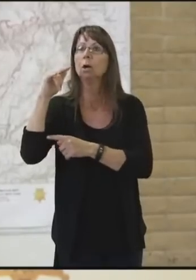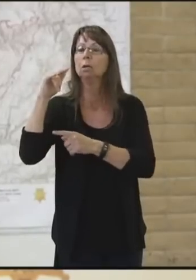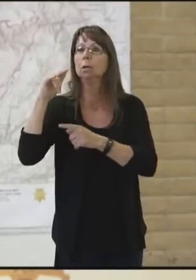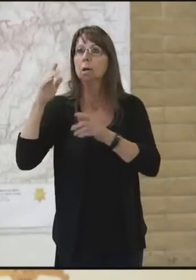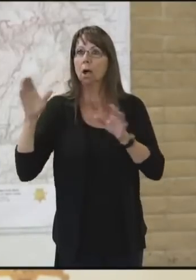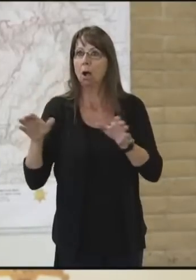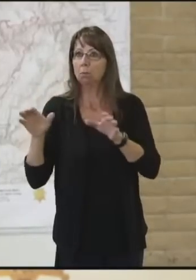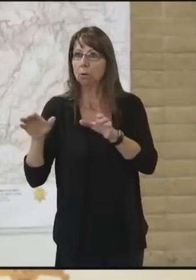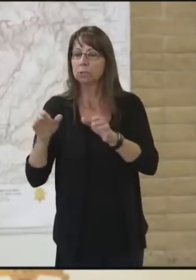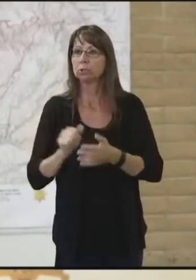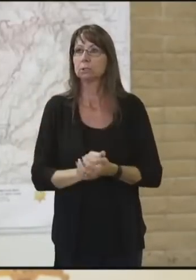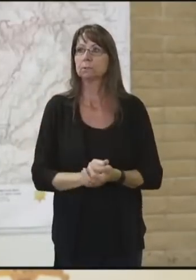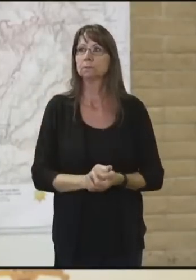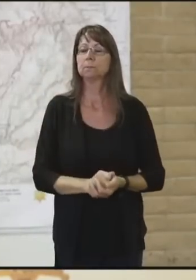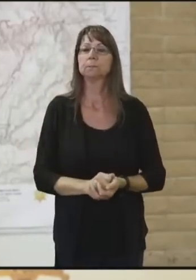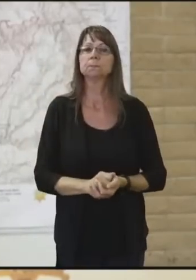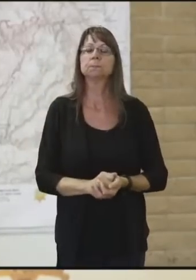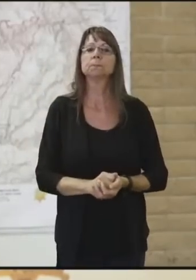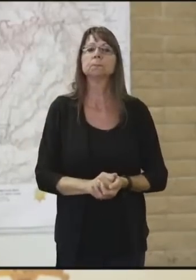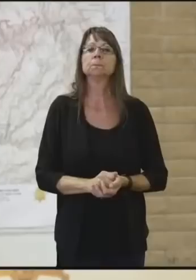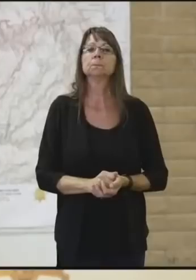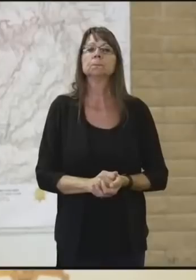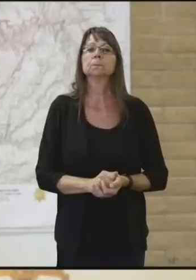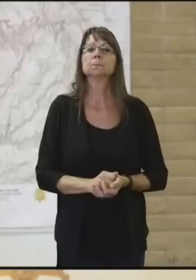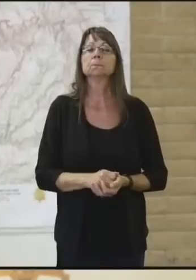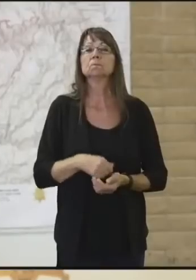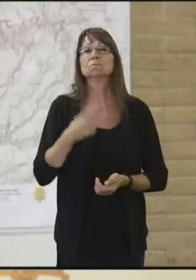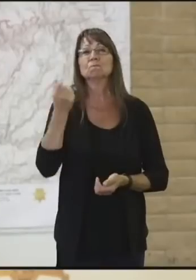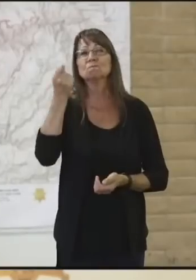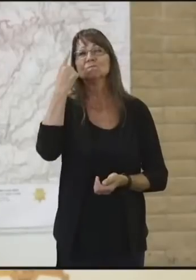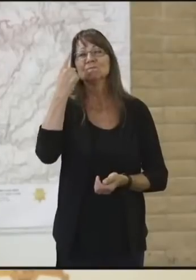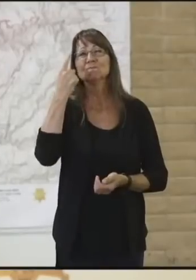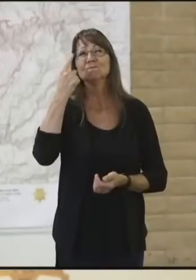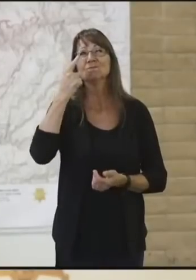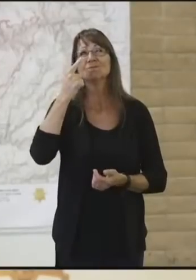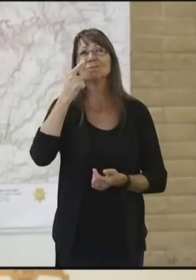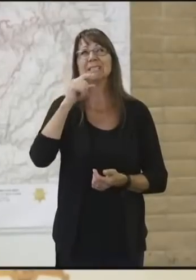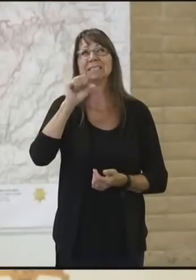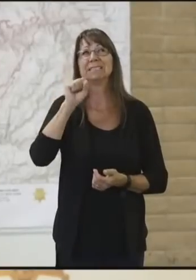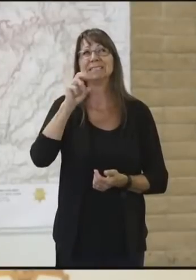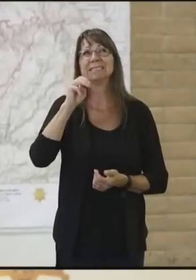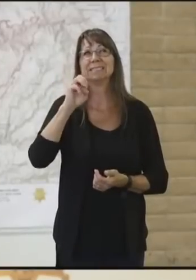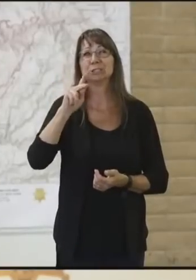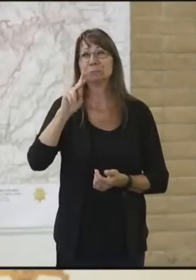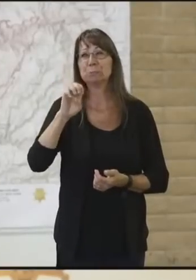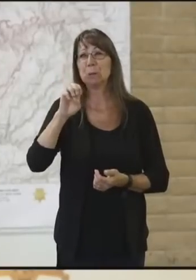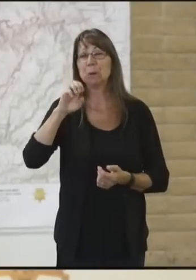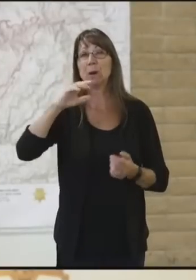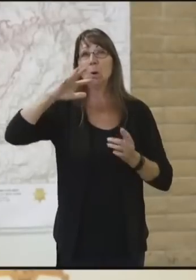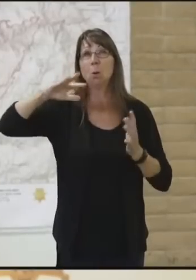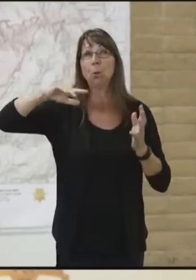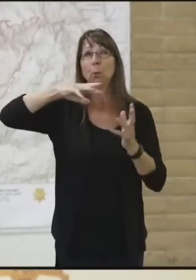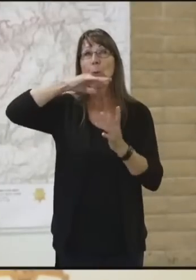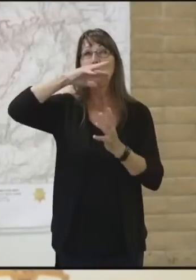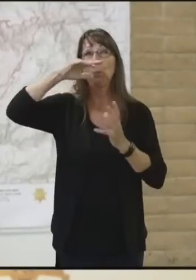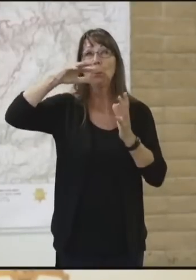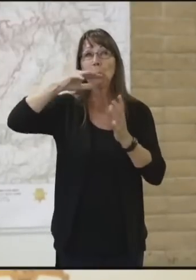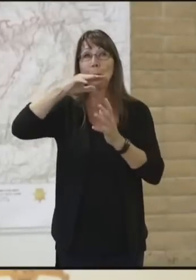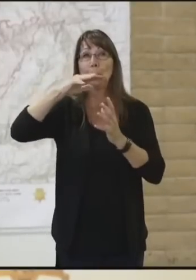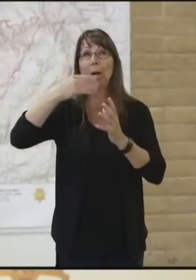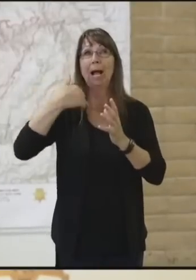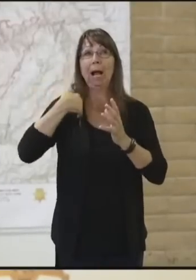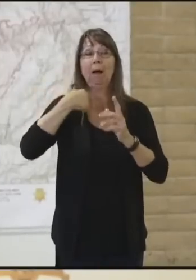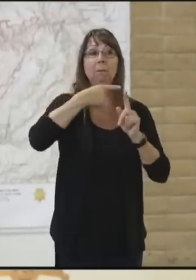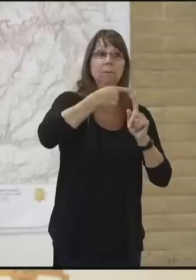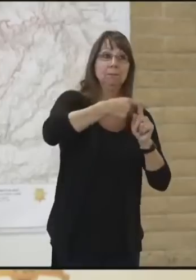Well, the smoke is it is a blessing and a malediction. The